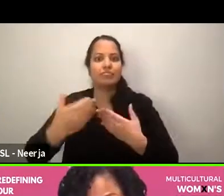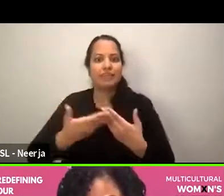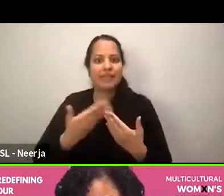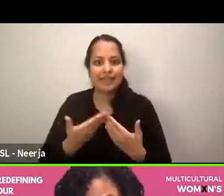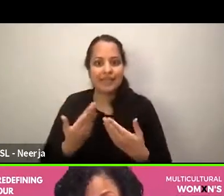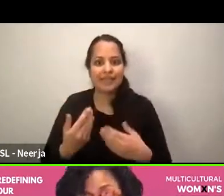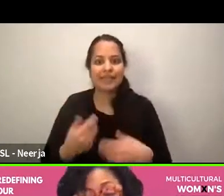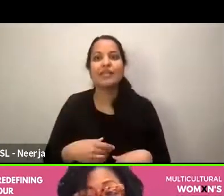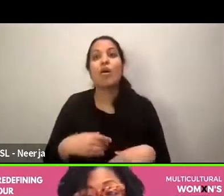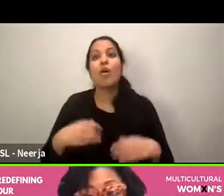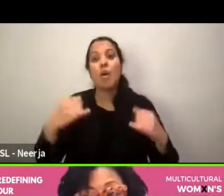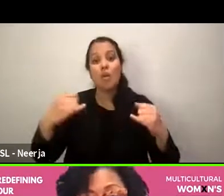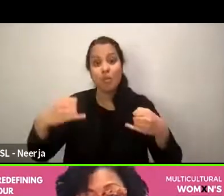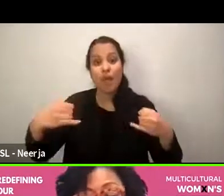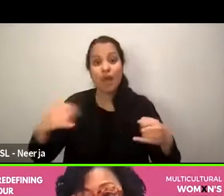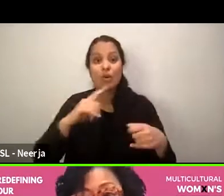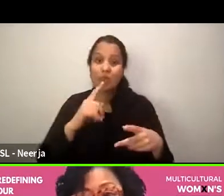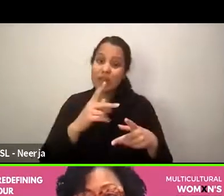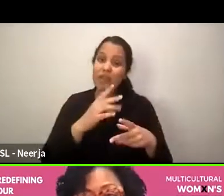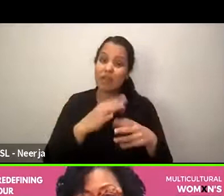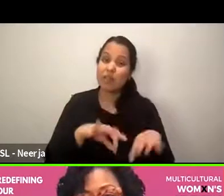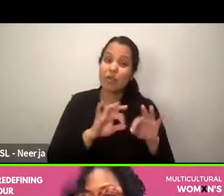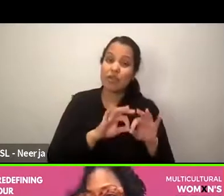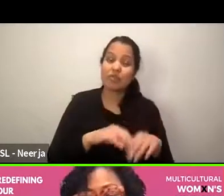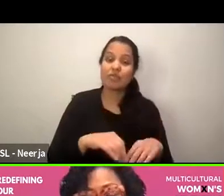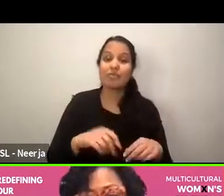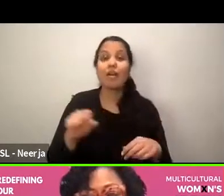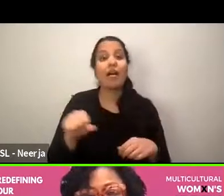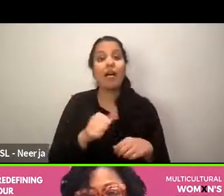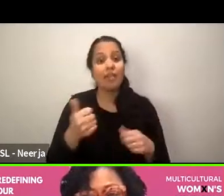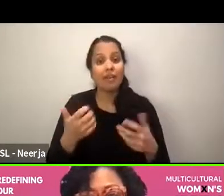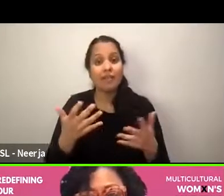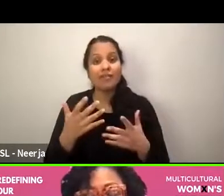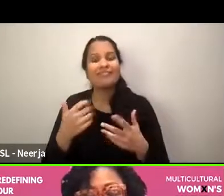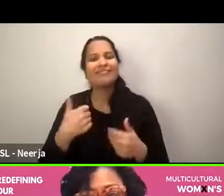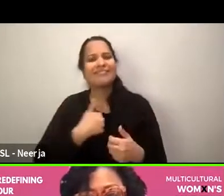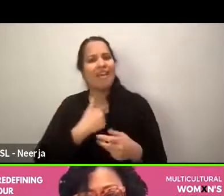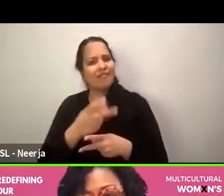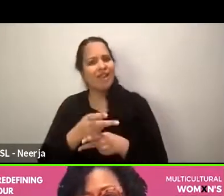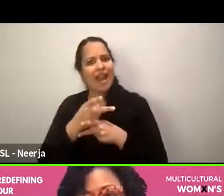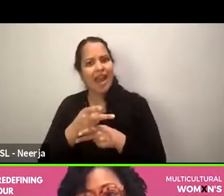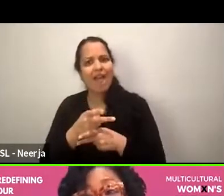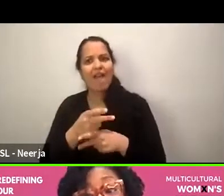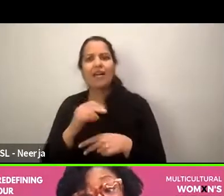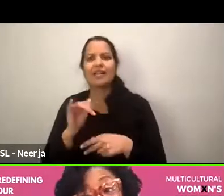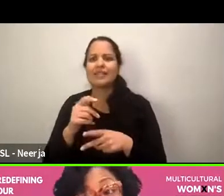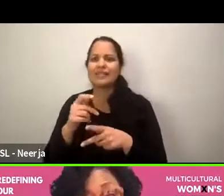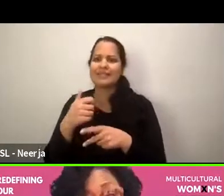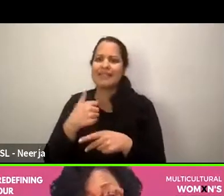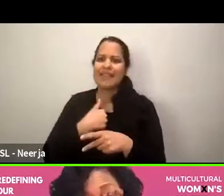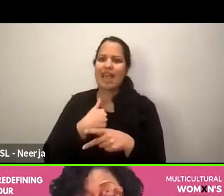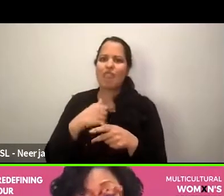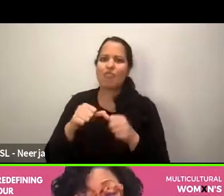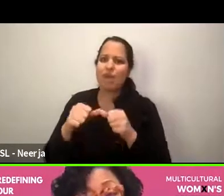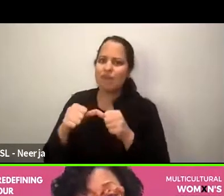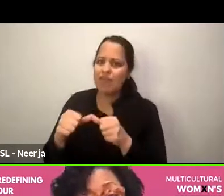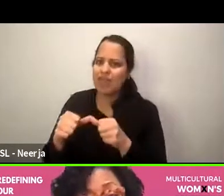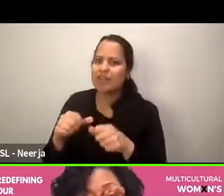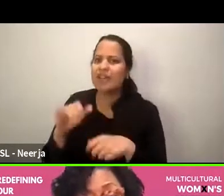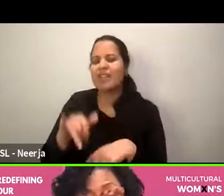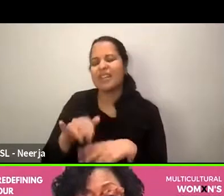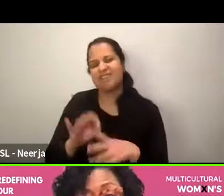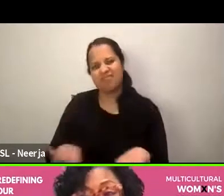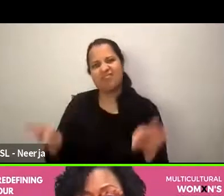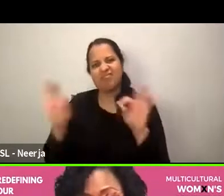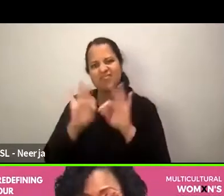then the other thing is self-care. Self-care as an act of self-preservation is so key. And so that's, you